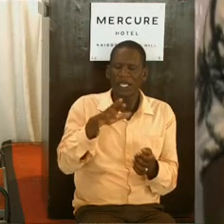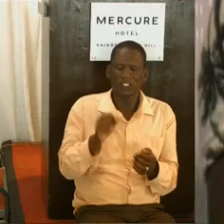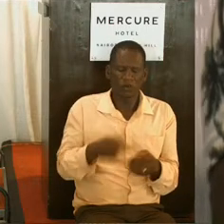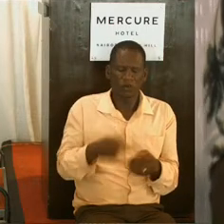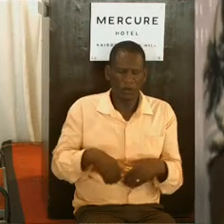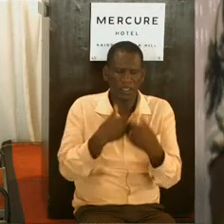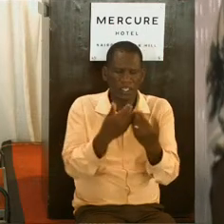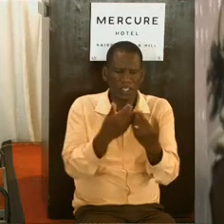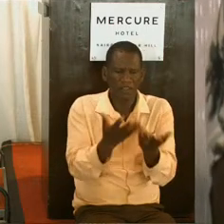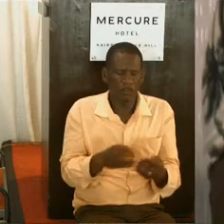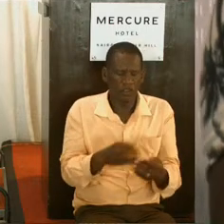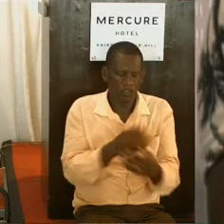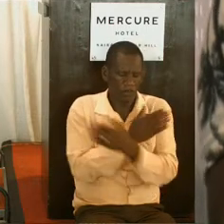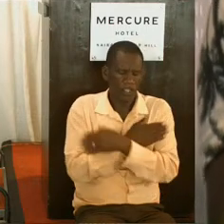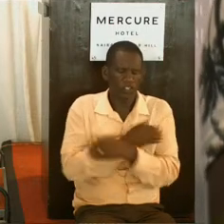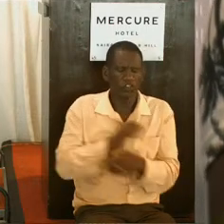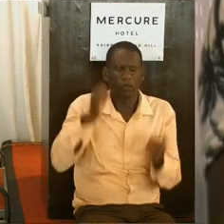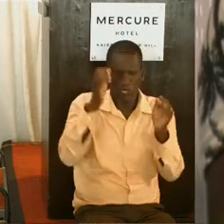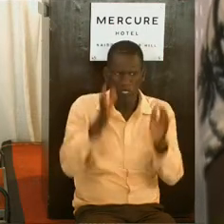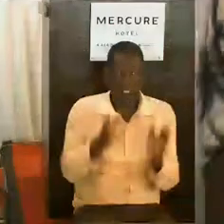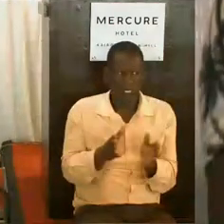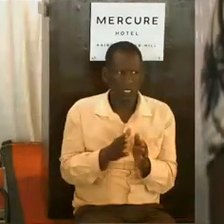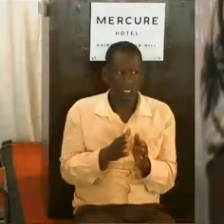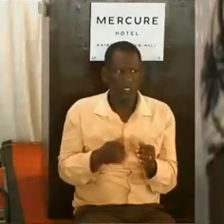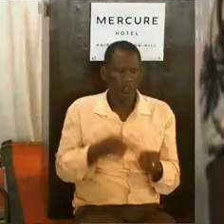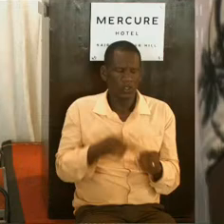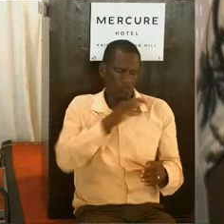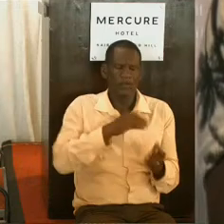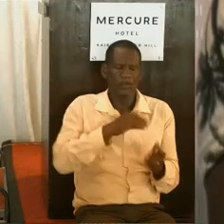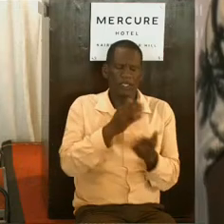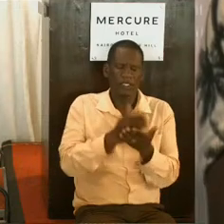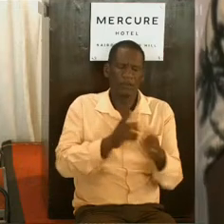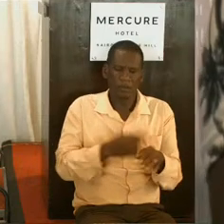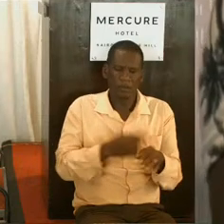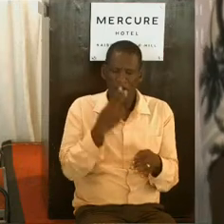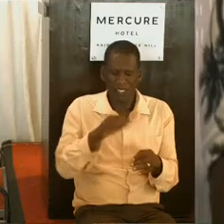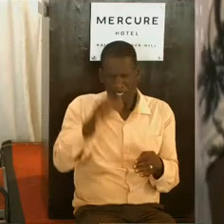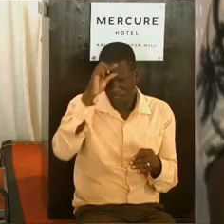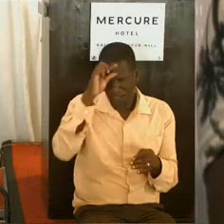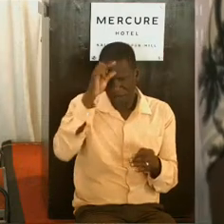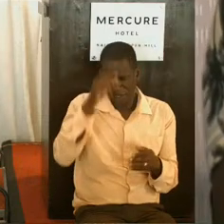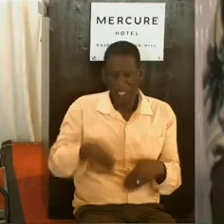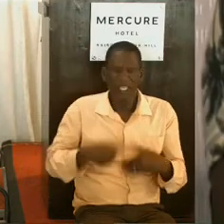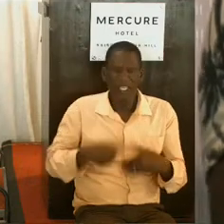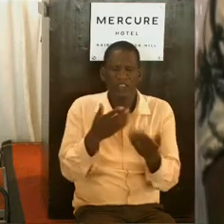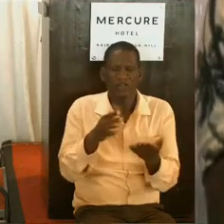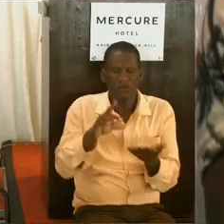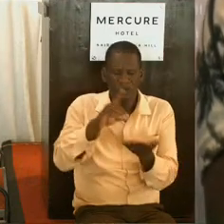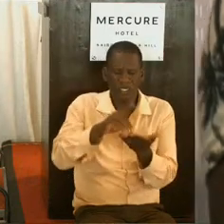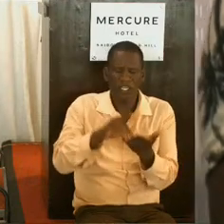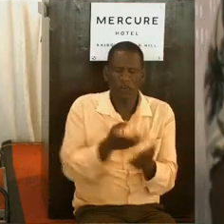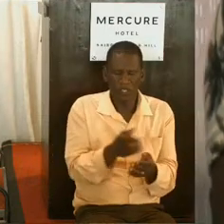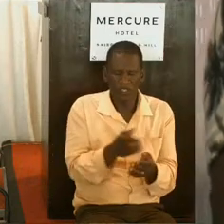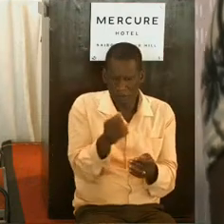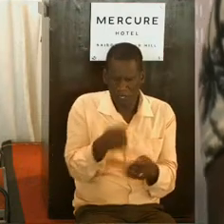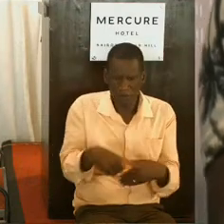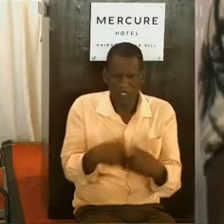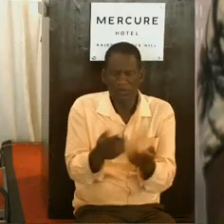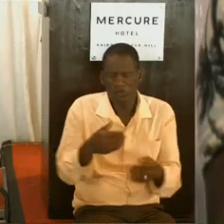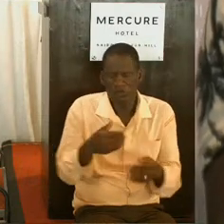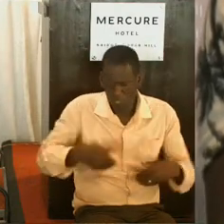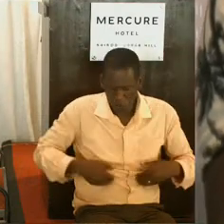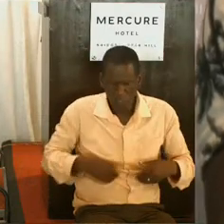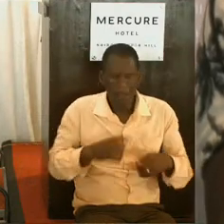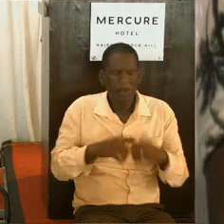the cronies of this politician to benefit and sometimes you will see the government give you data of this man went to the youth